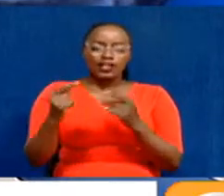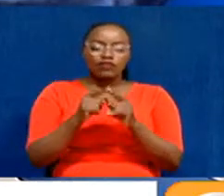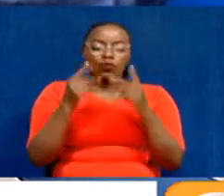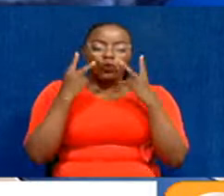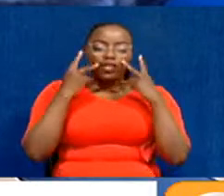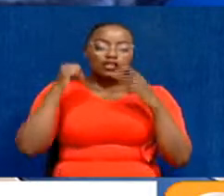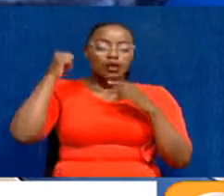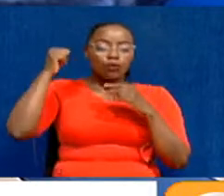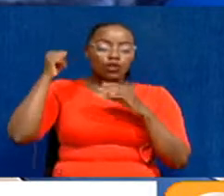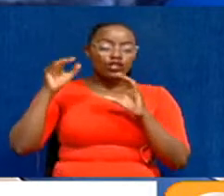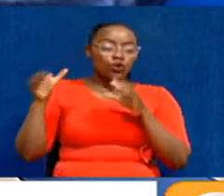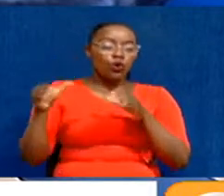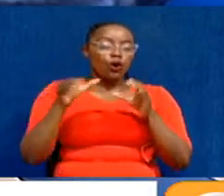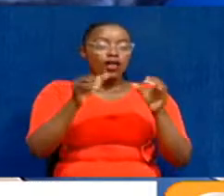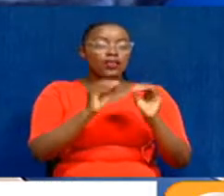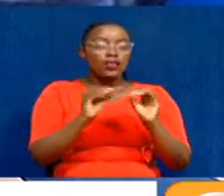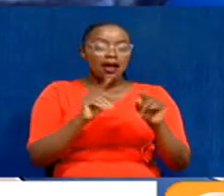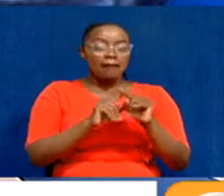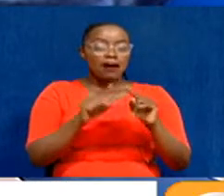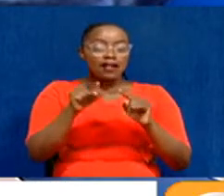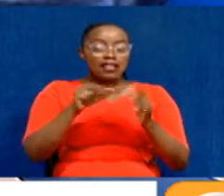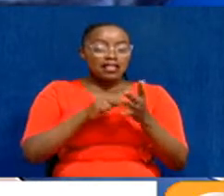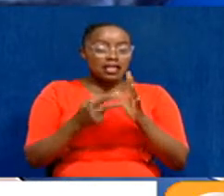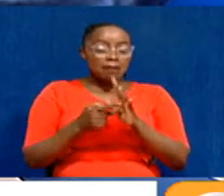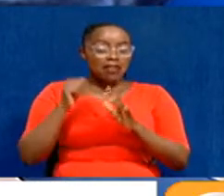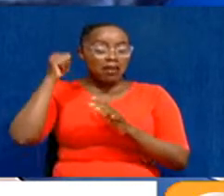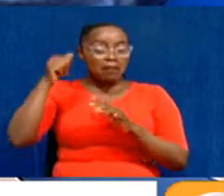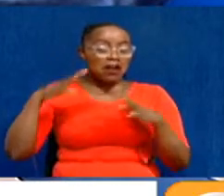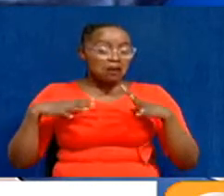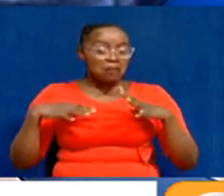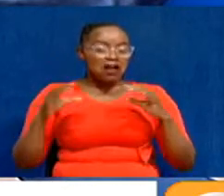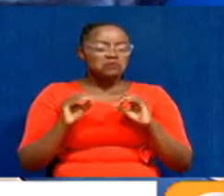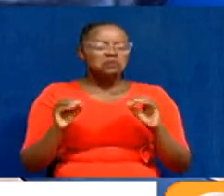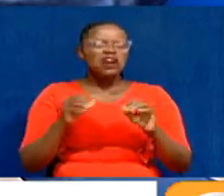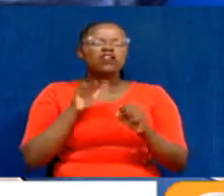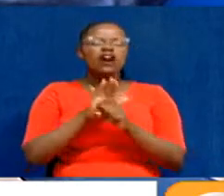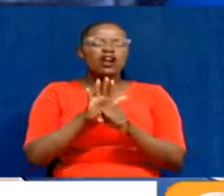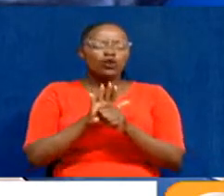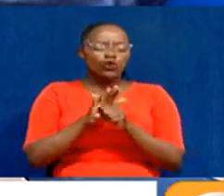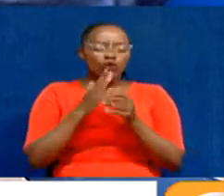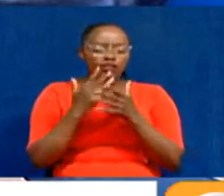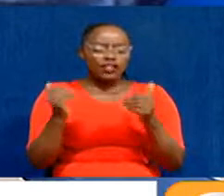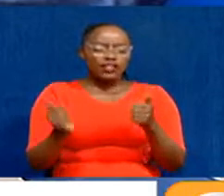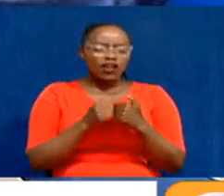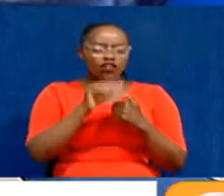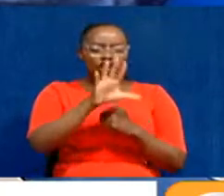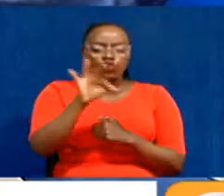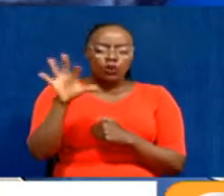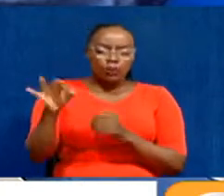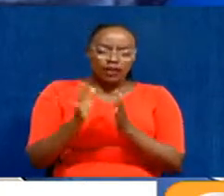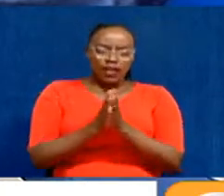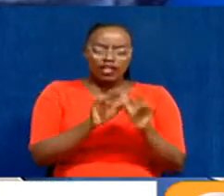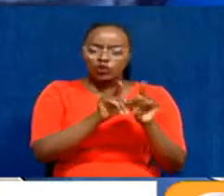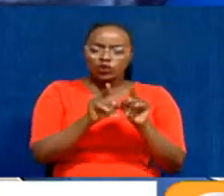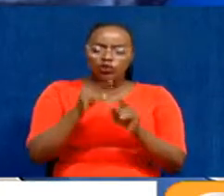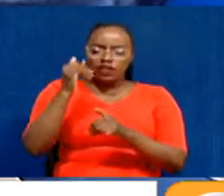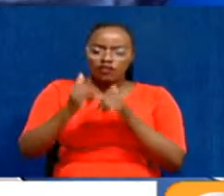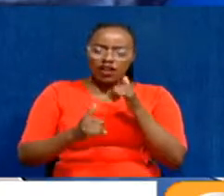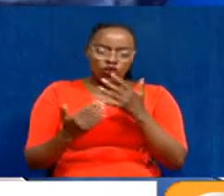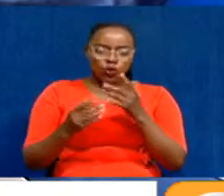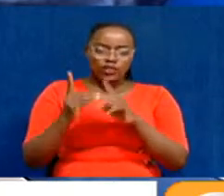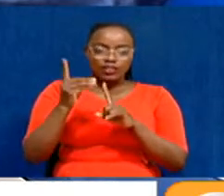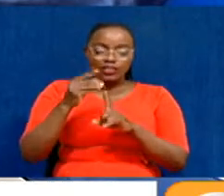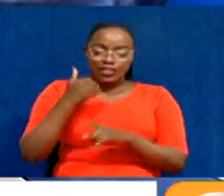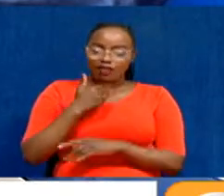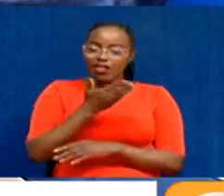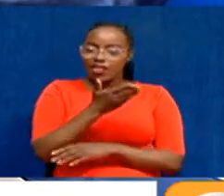seen any political rallies. However, that doesn't mean the politics took a break. There's been much jostling with nominations. In fact, there's a deadline